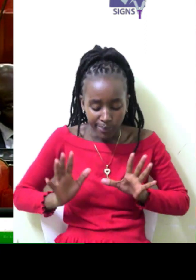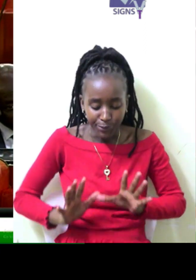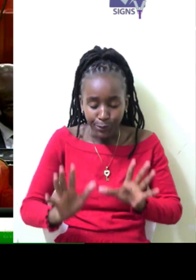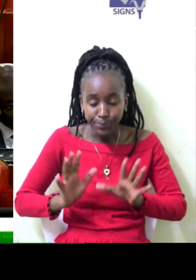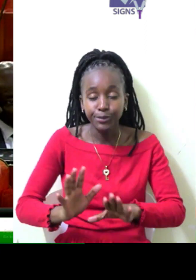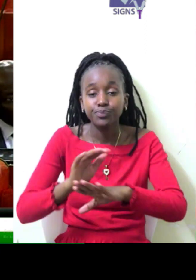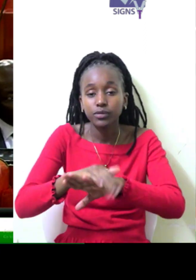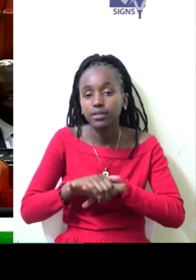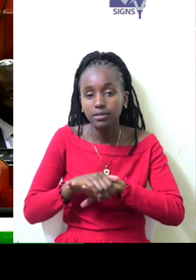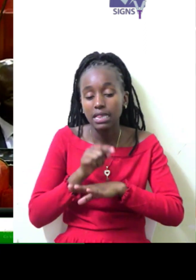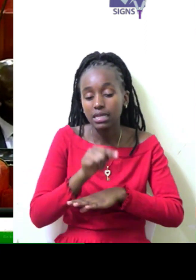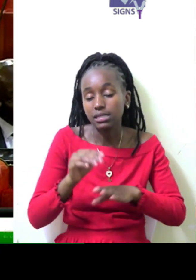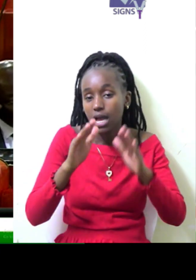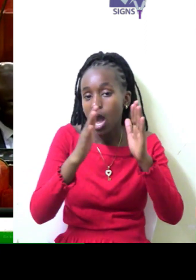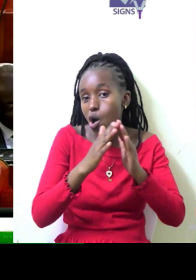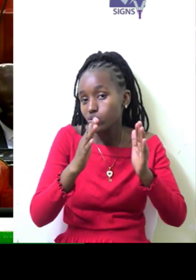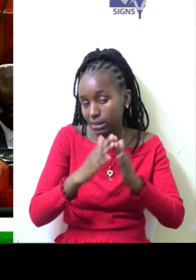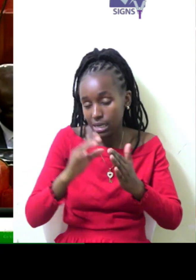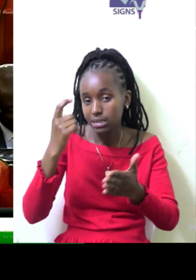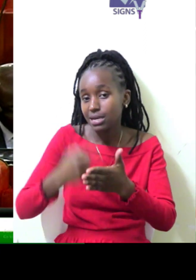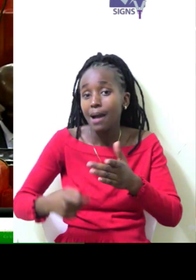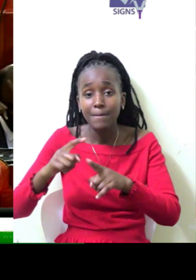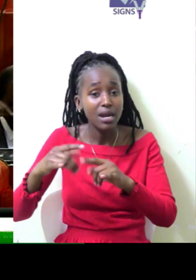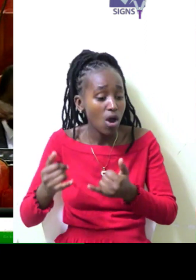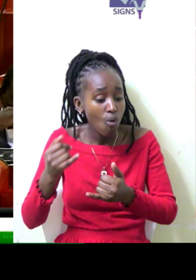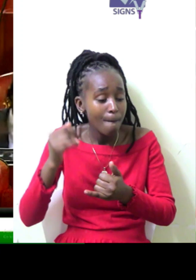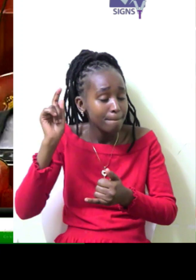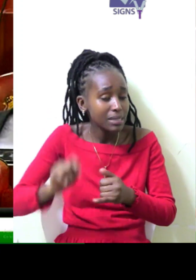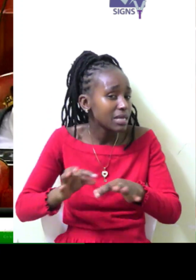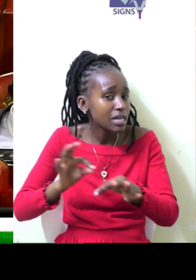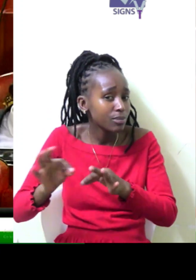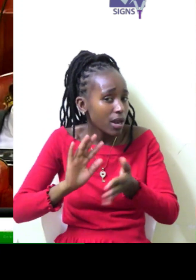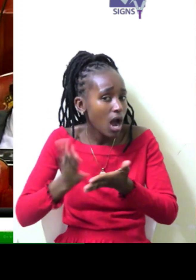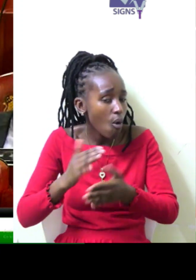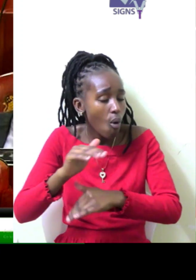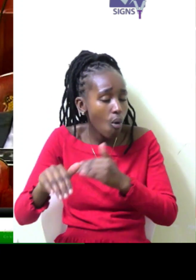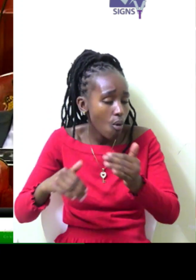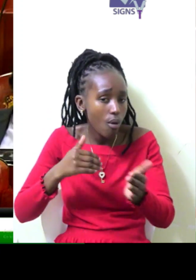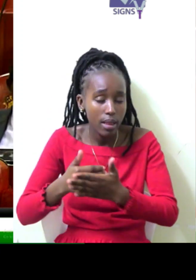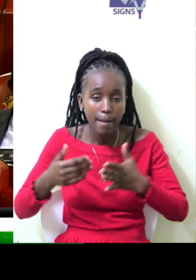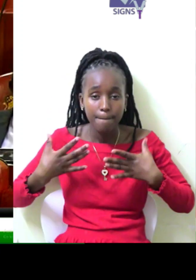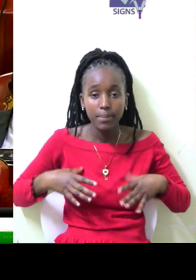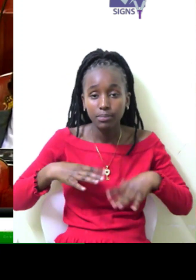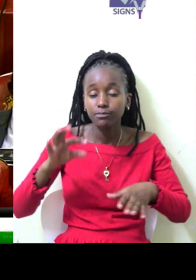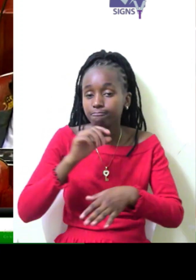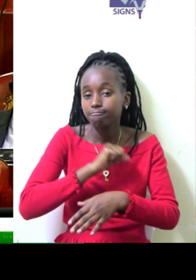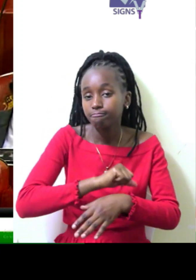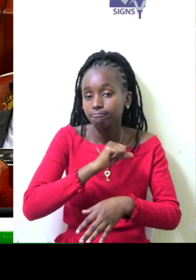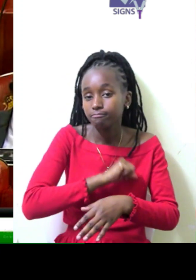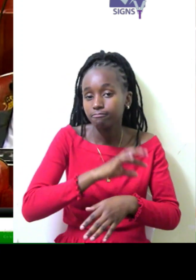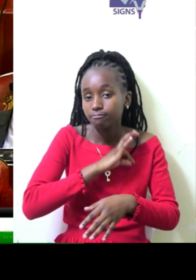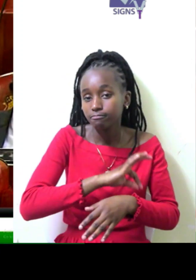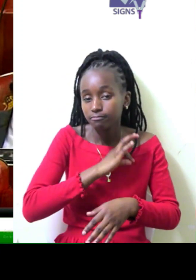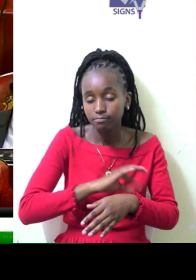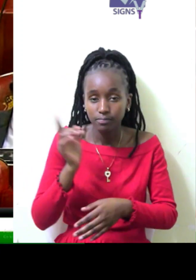Speaker, it would define how you benefit. We are levied for NHIF, NSSF, and others, but you can benefit. How are